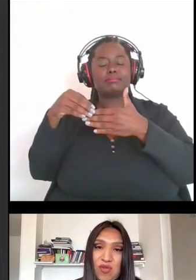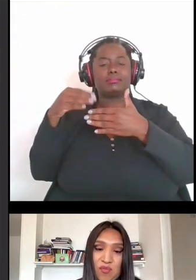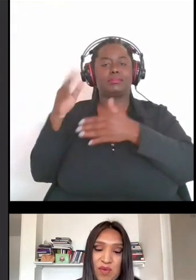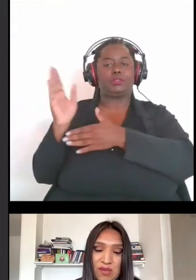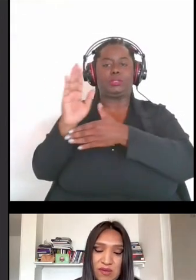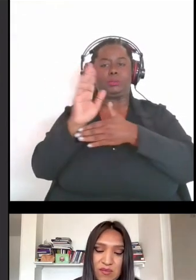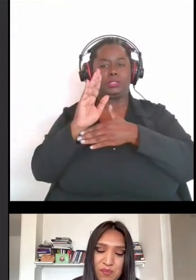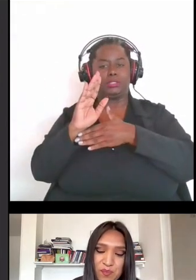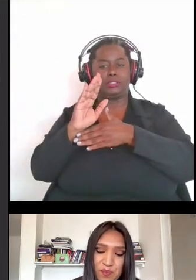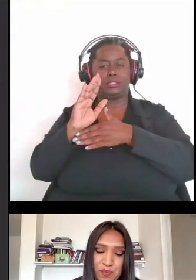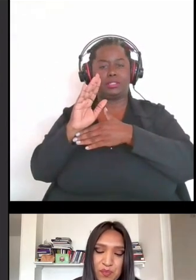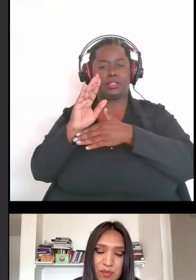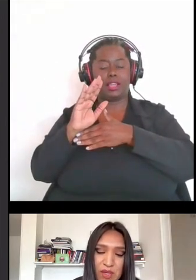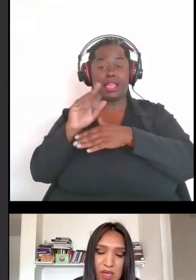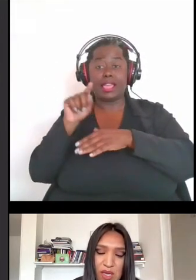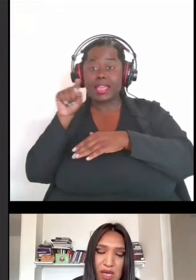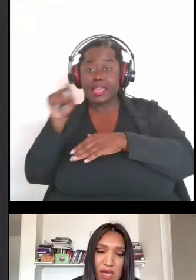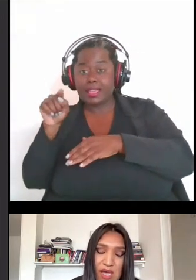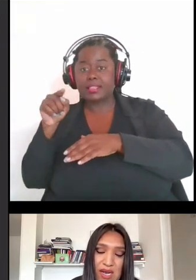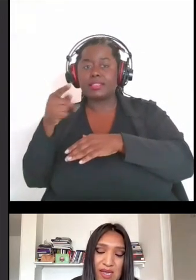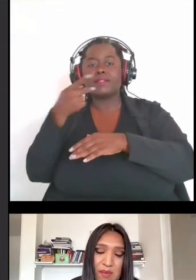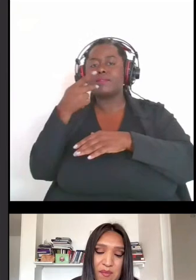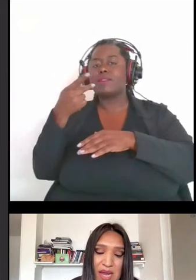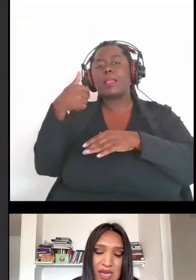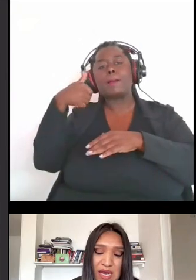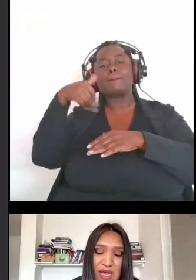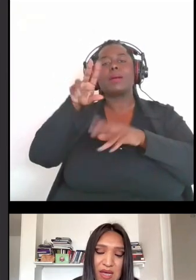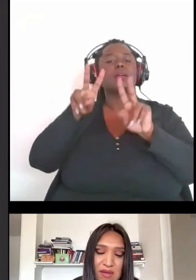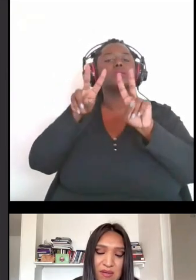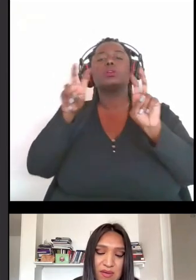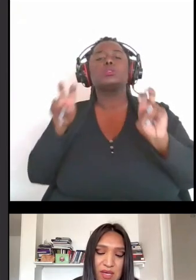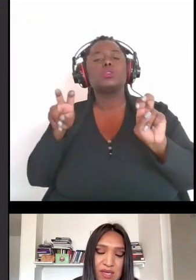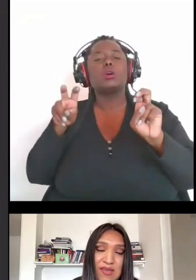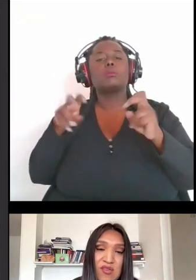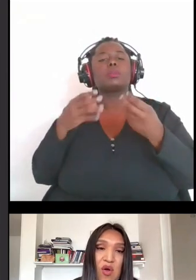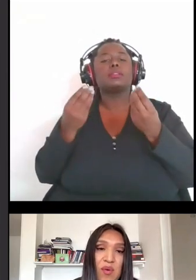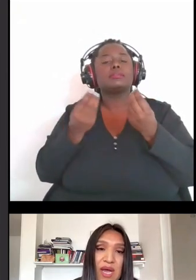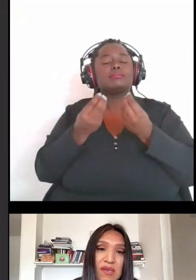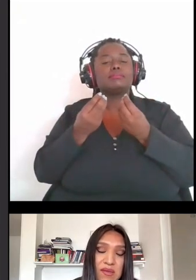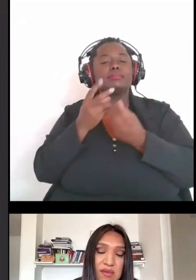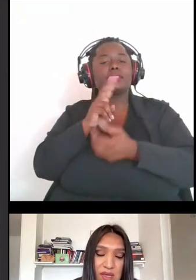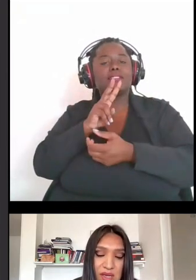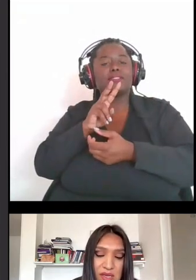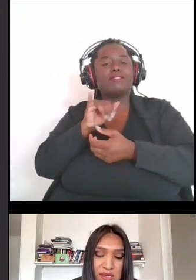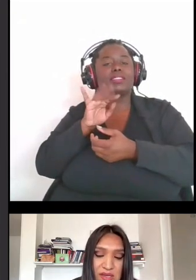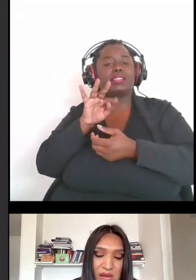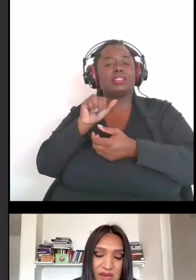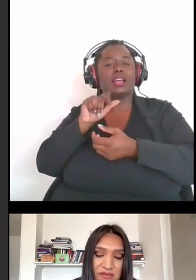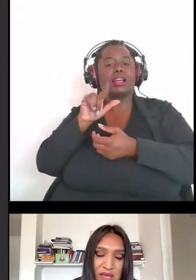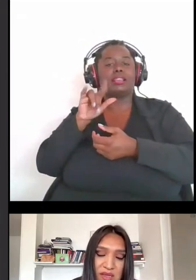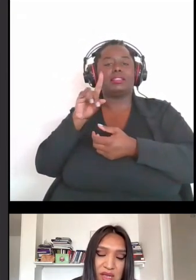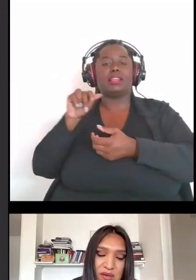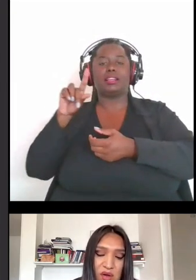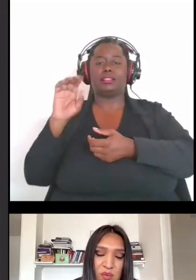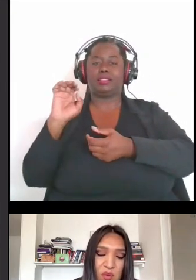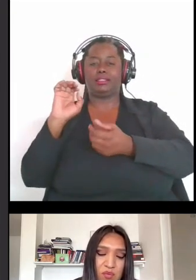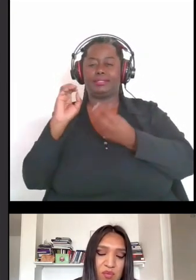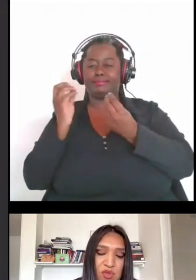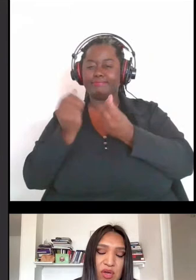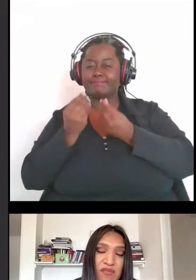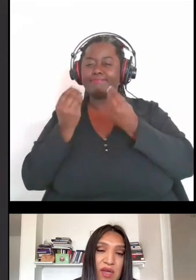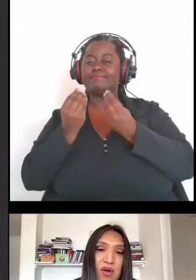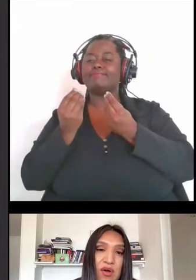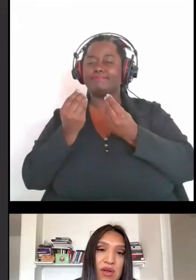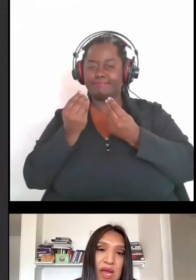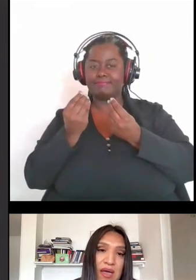fatalities we are talking about Vitality something that is dear to men along the same